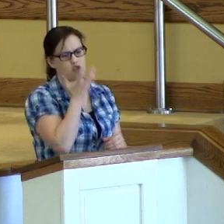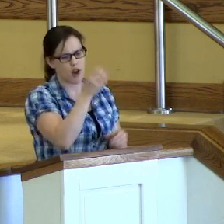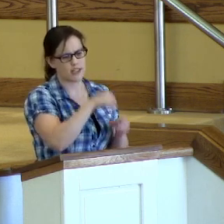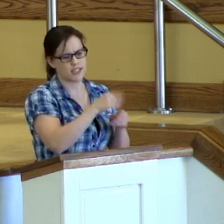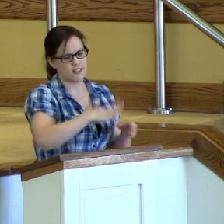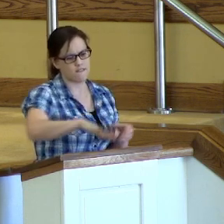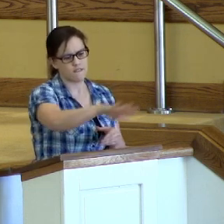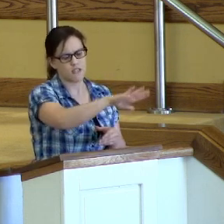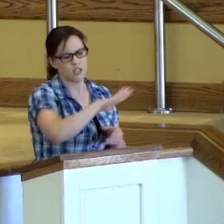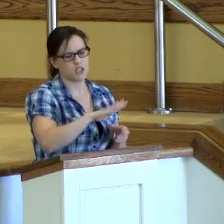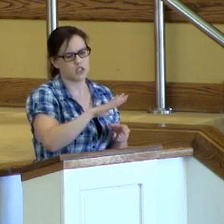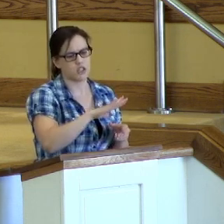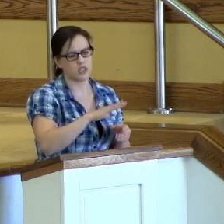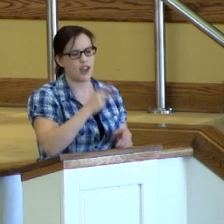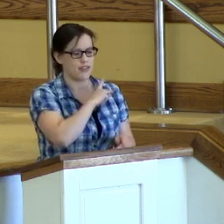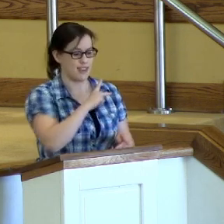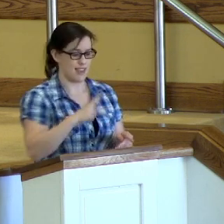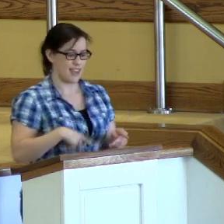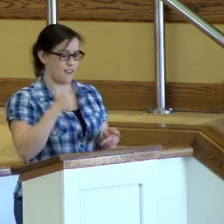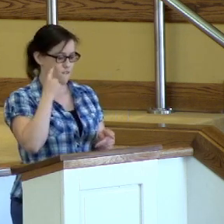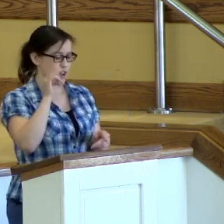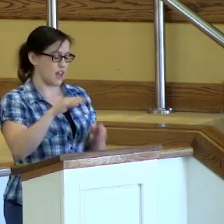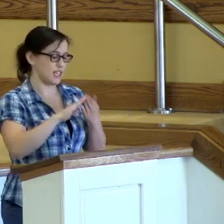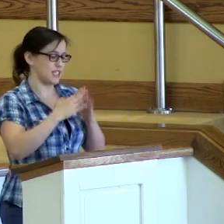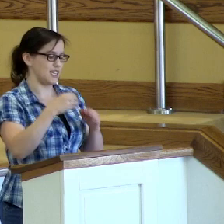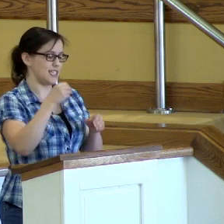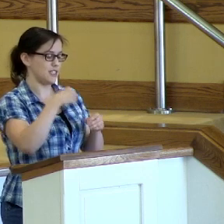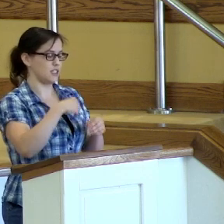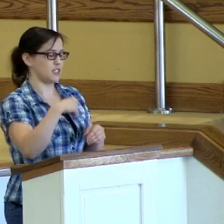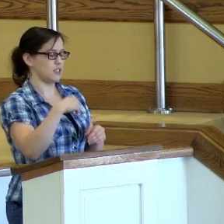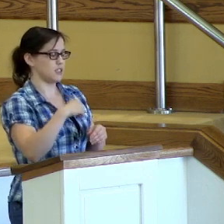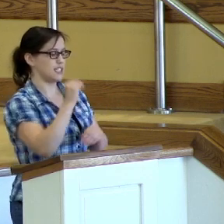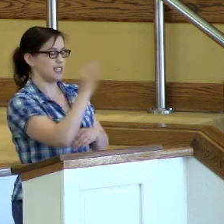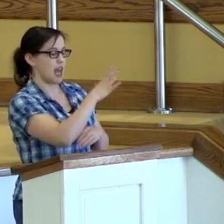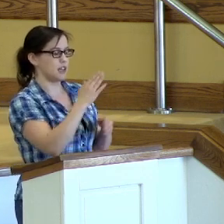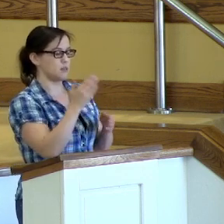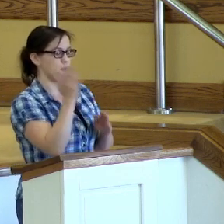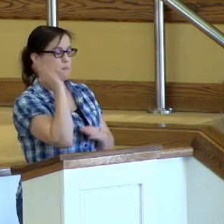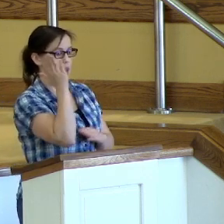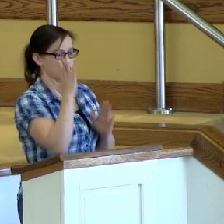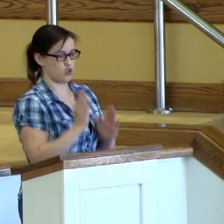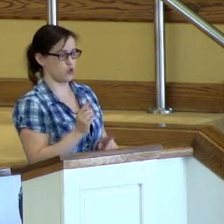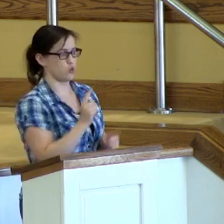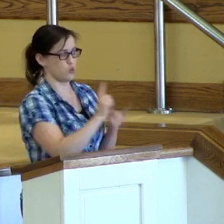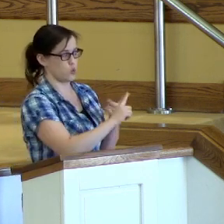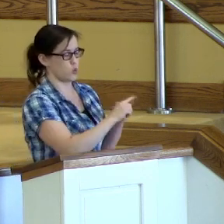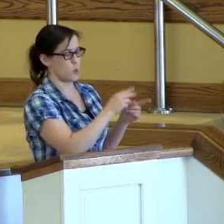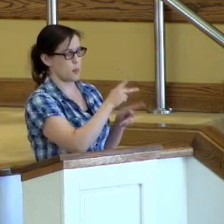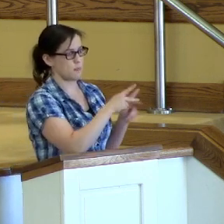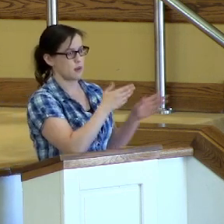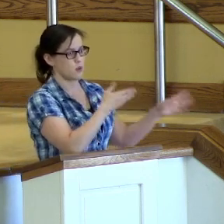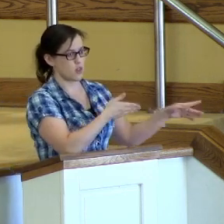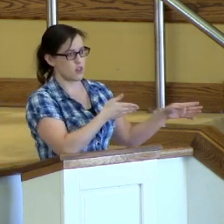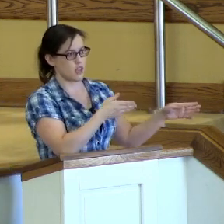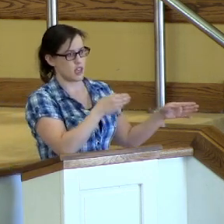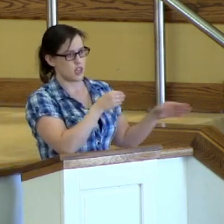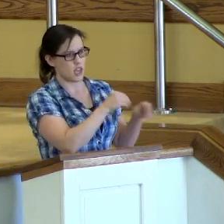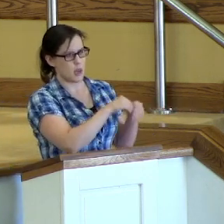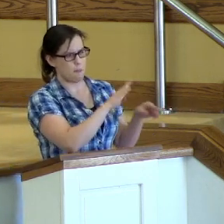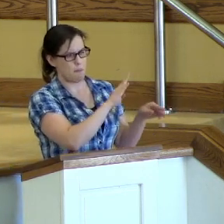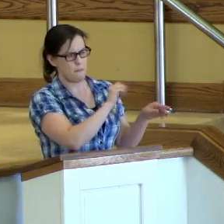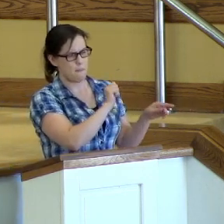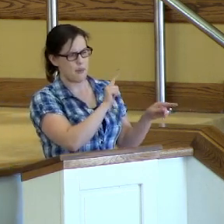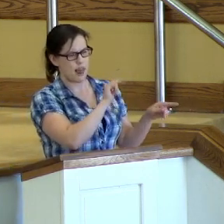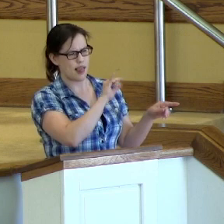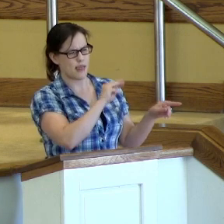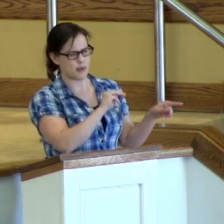that time. And he sent messengers therefore unto Balaam the son of Beor at Pethor, which is the river of the land